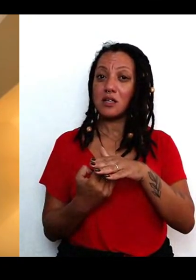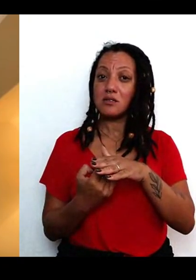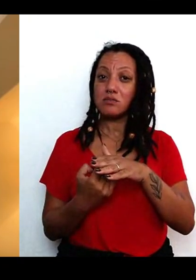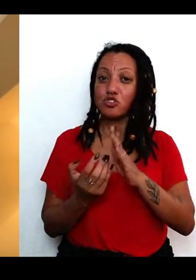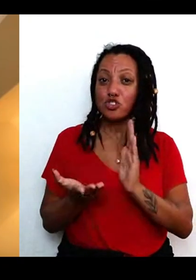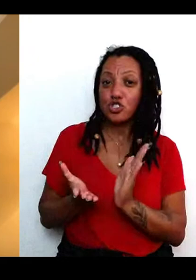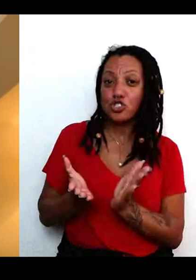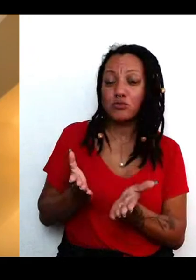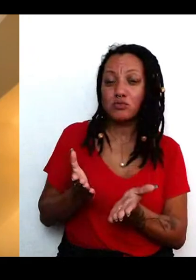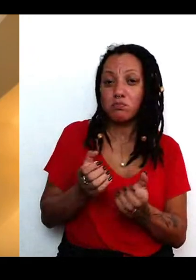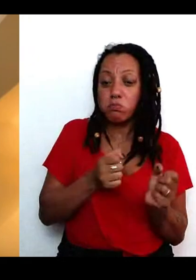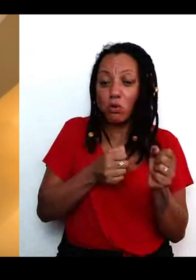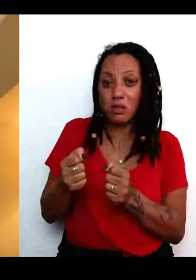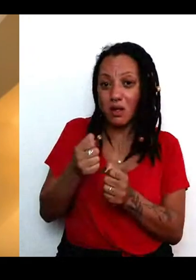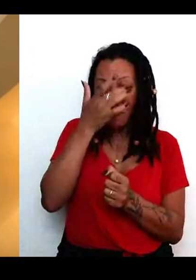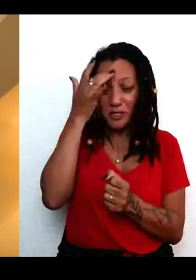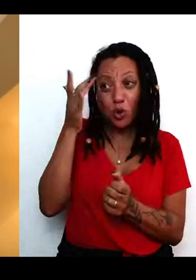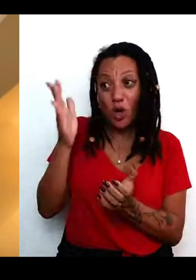foreign